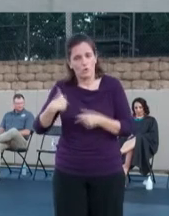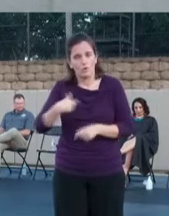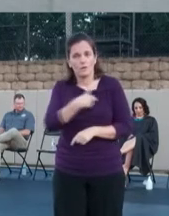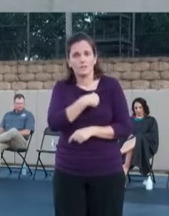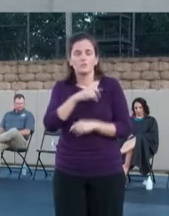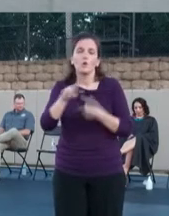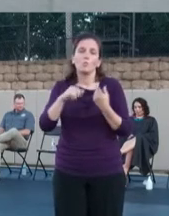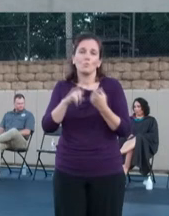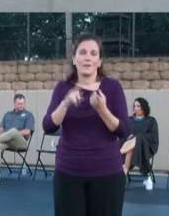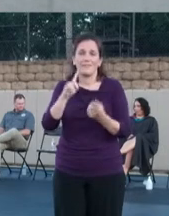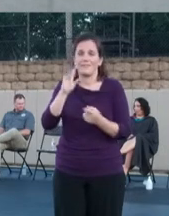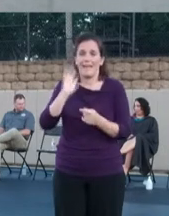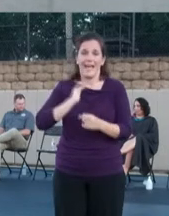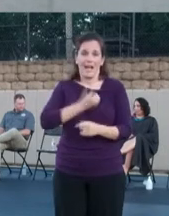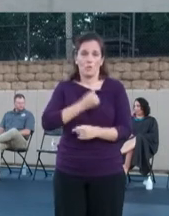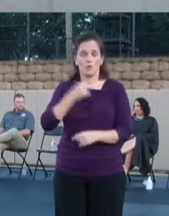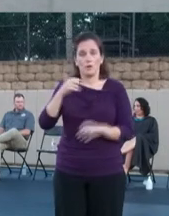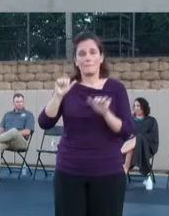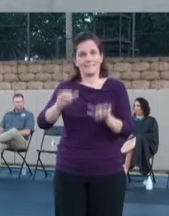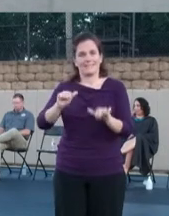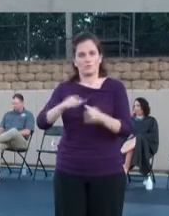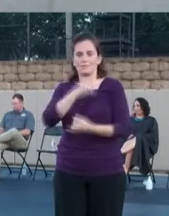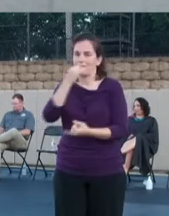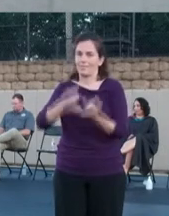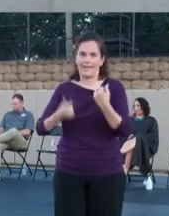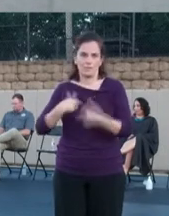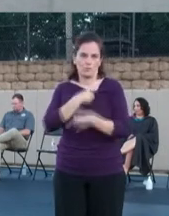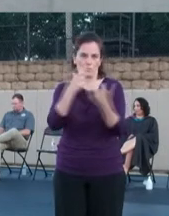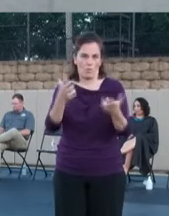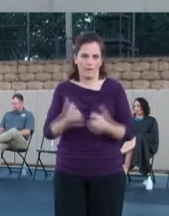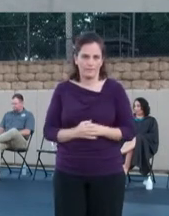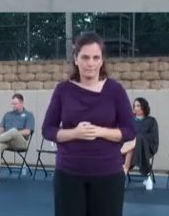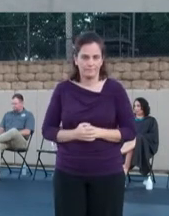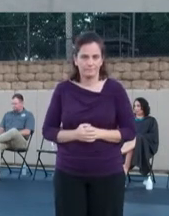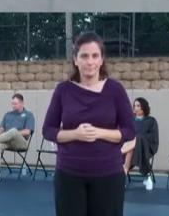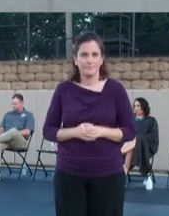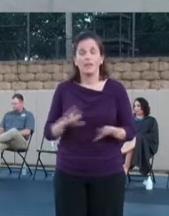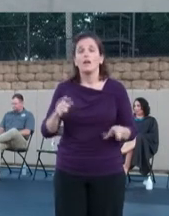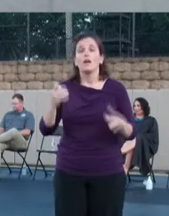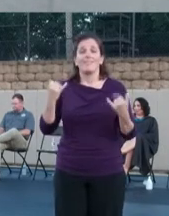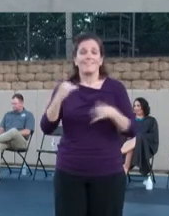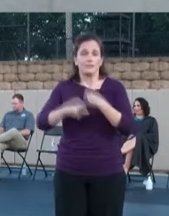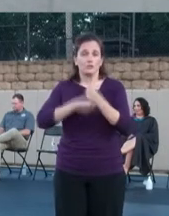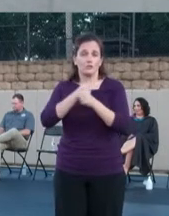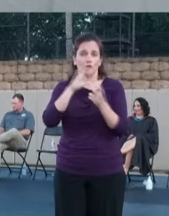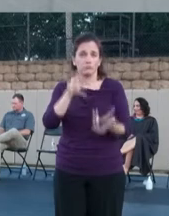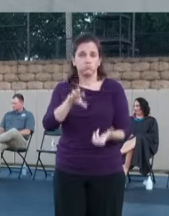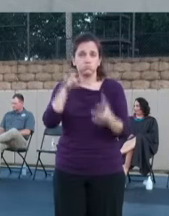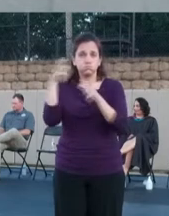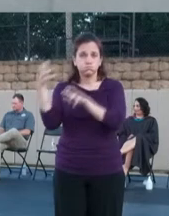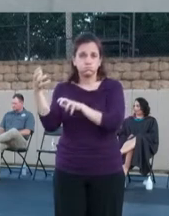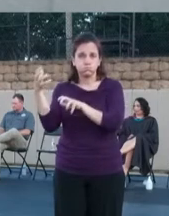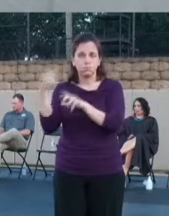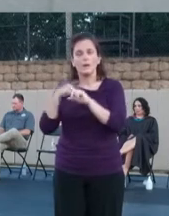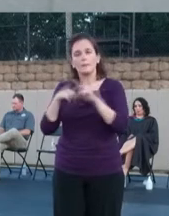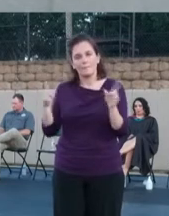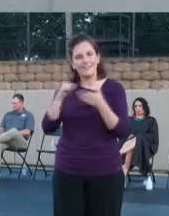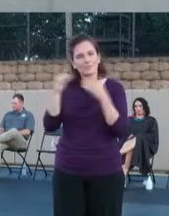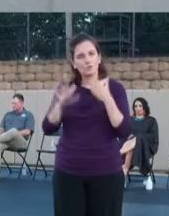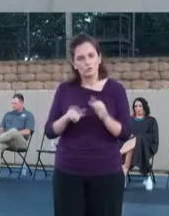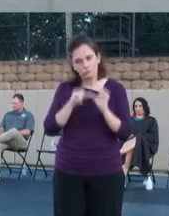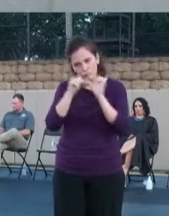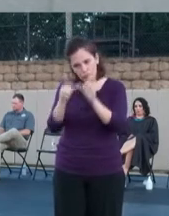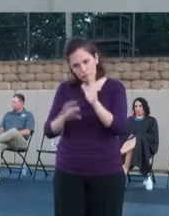the last thing we wanted to do. Despite the chaotic nature of this year, students at Eastview continue to thrive. As